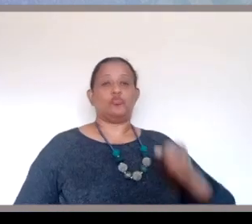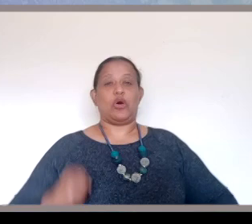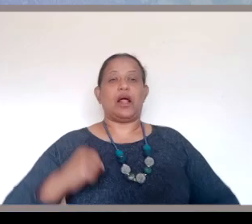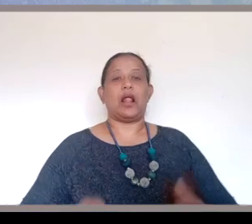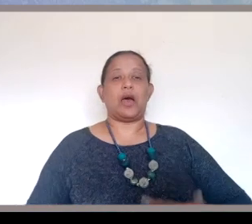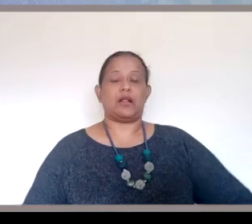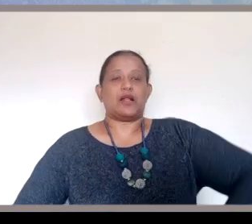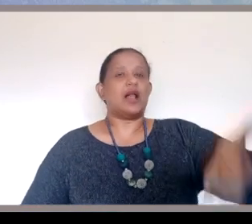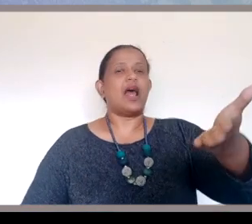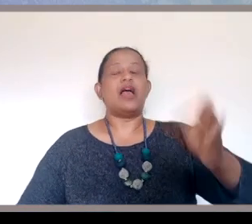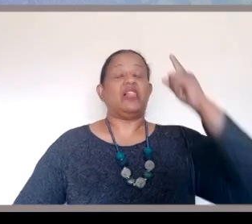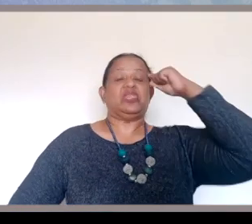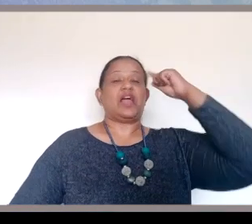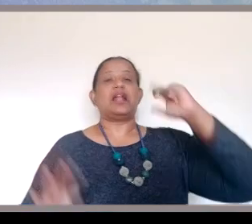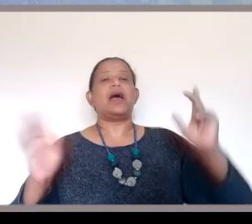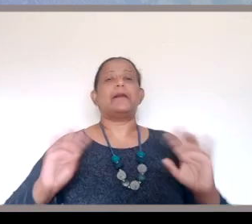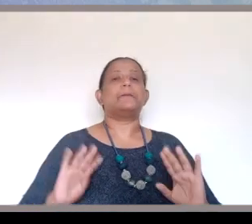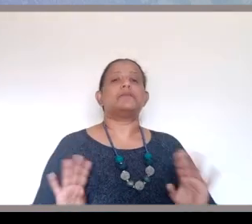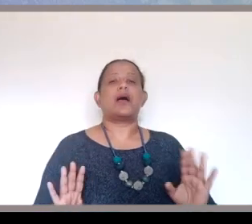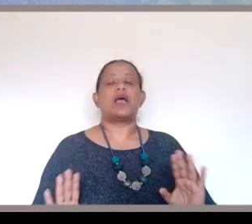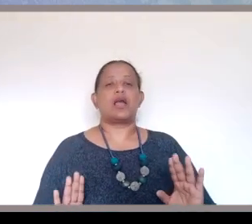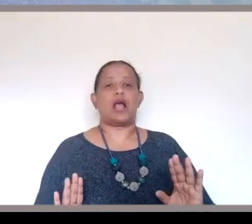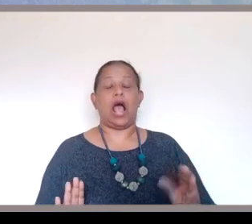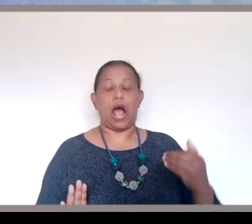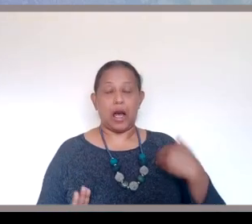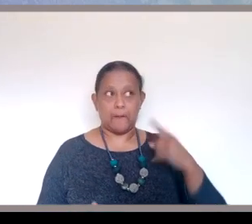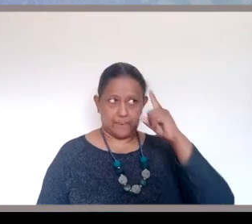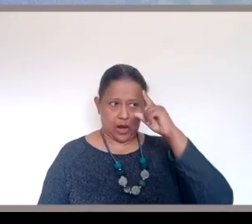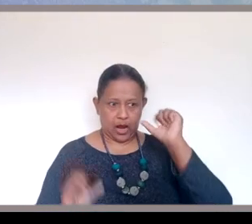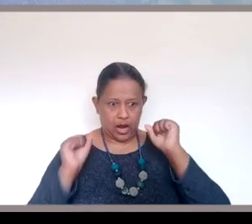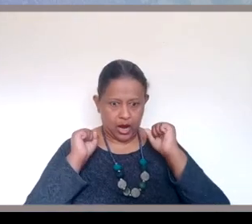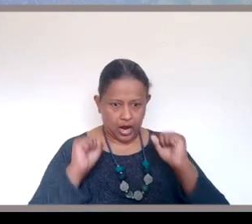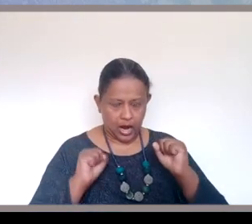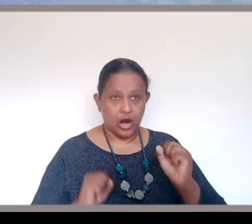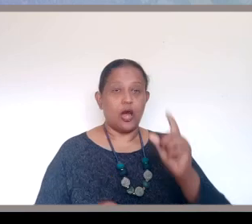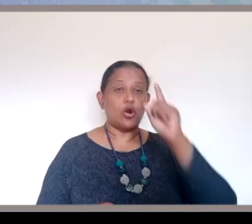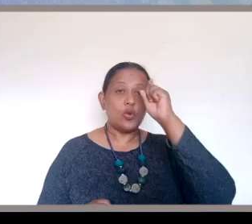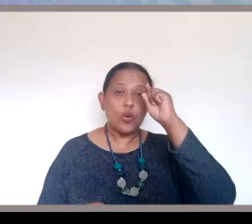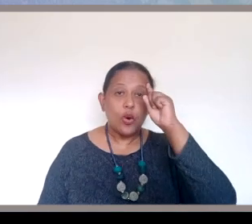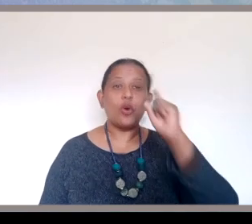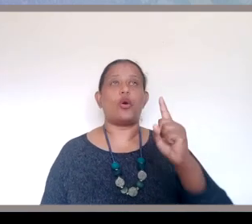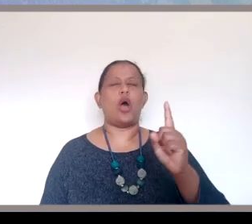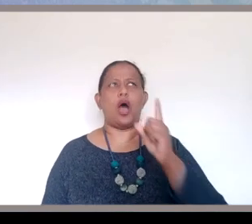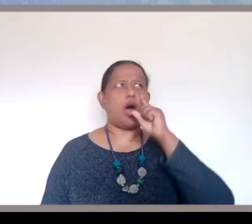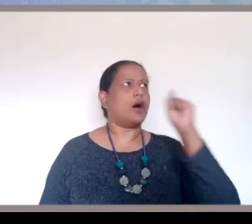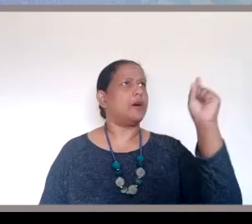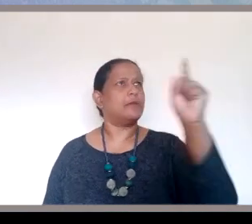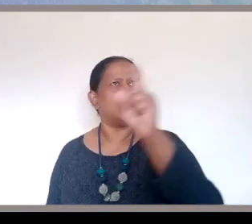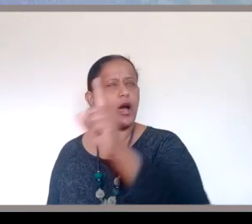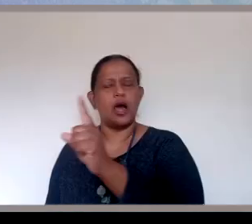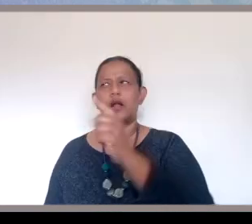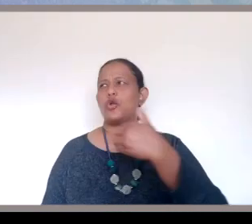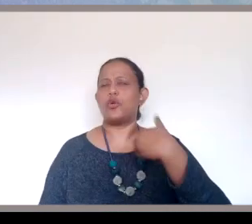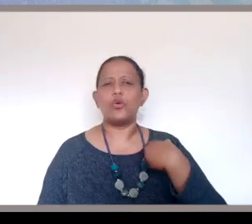be ready. Don't be deceived. How do you prepare for temptation? How do you get ready for it?